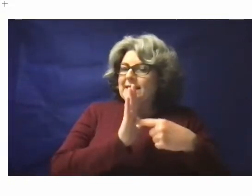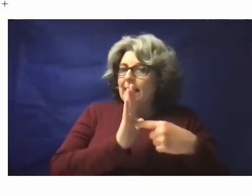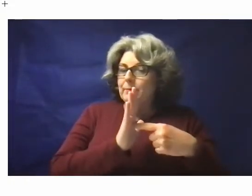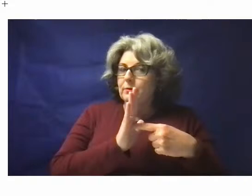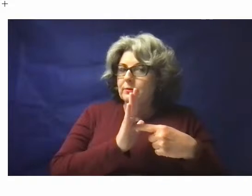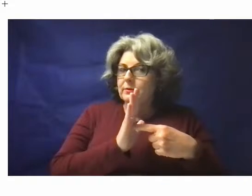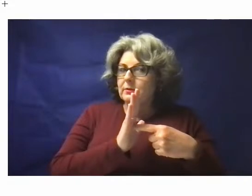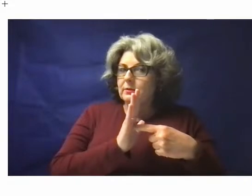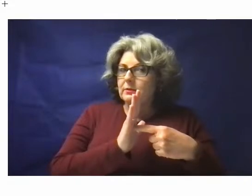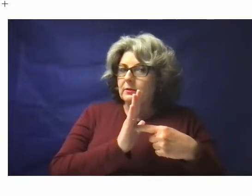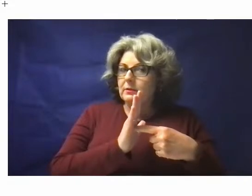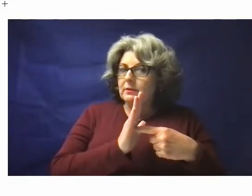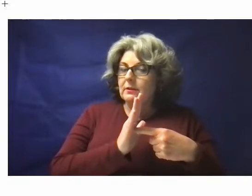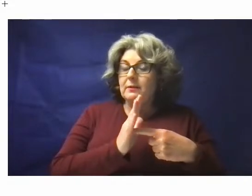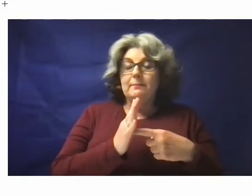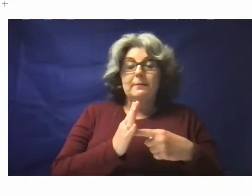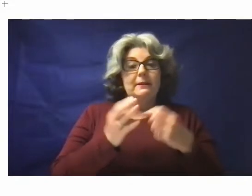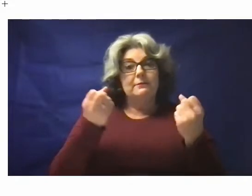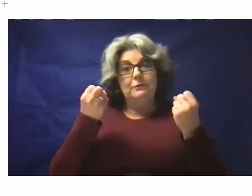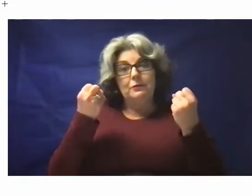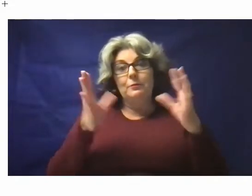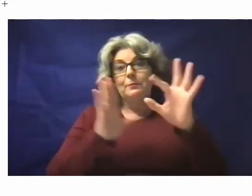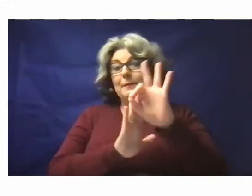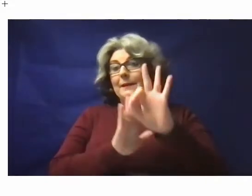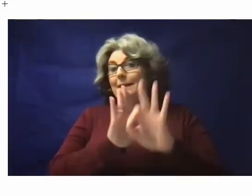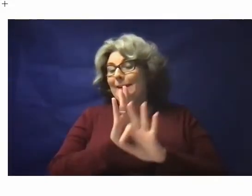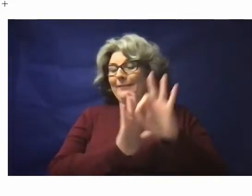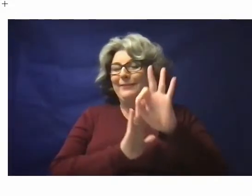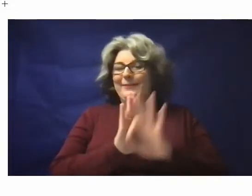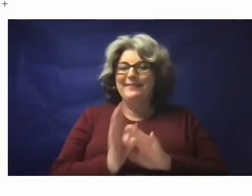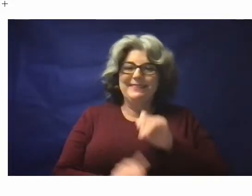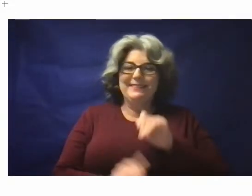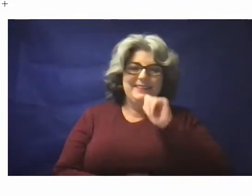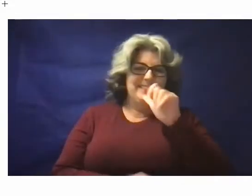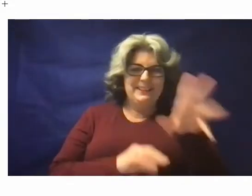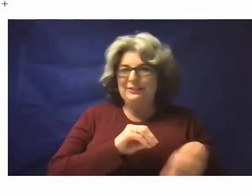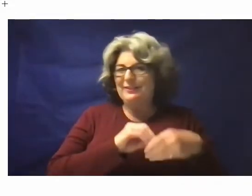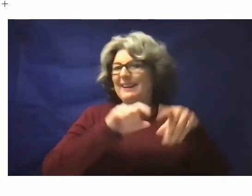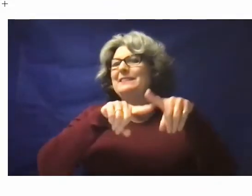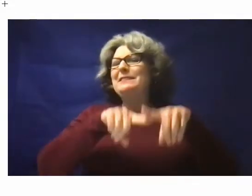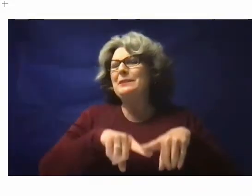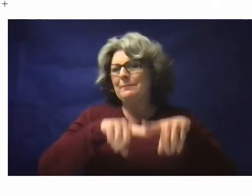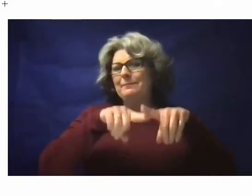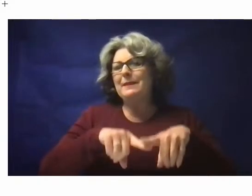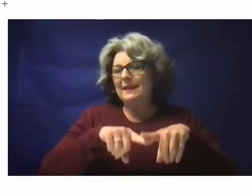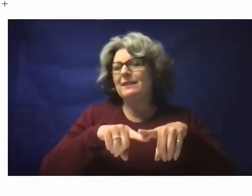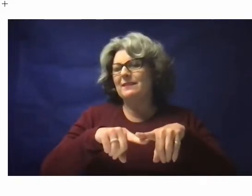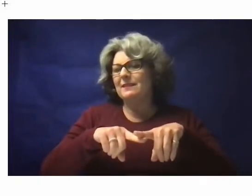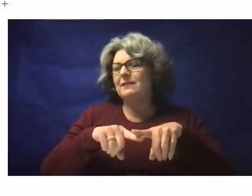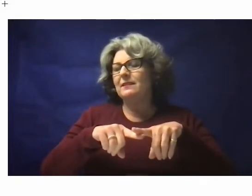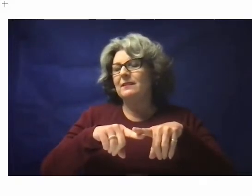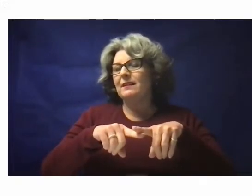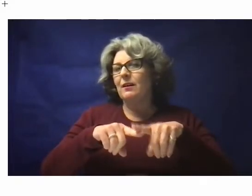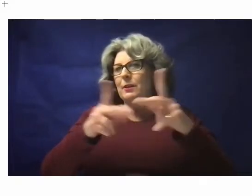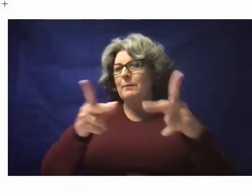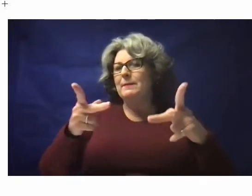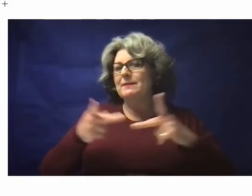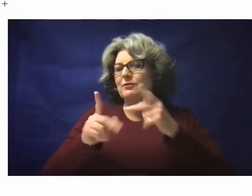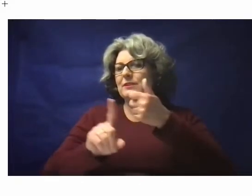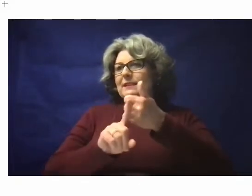too many formulas, then maybe you might, it probably depends on the context of the position, but yeah. And like you